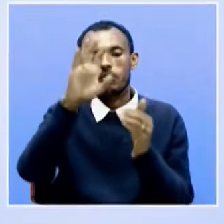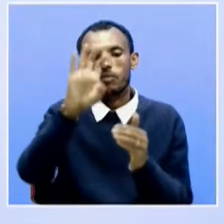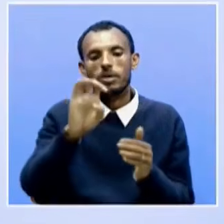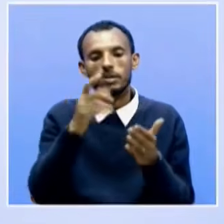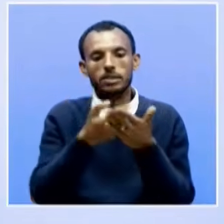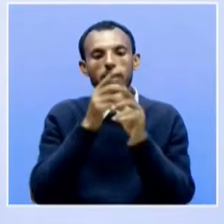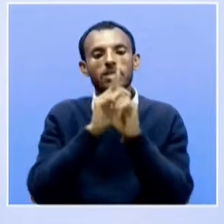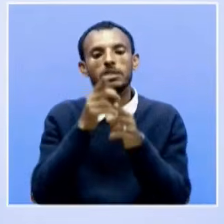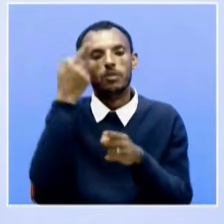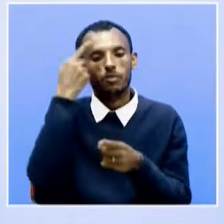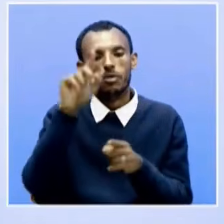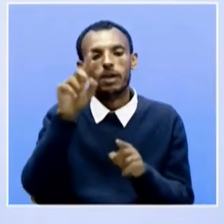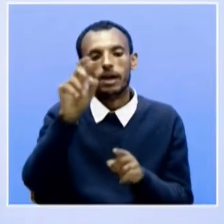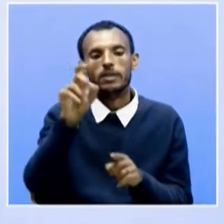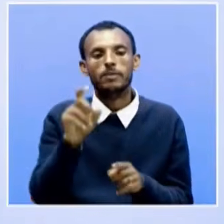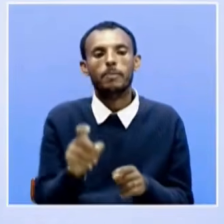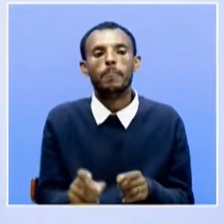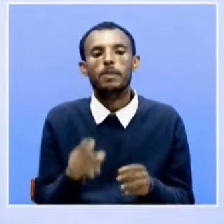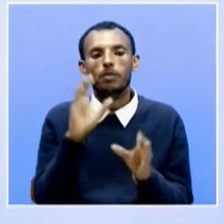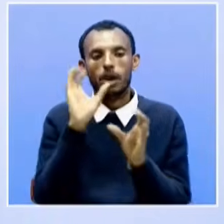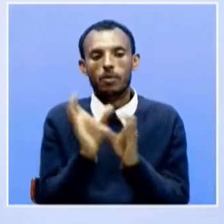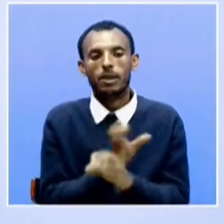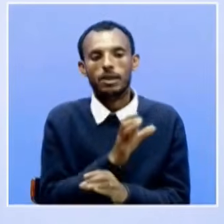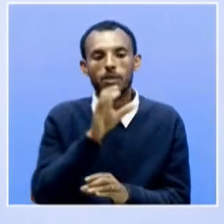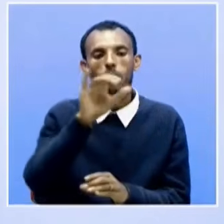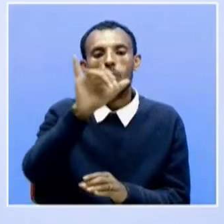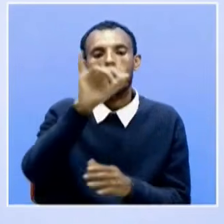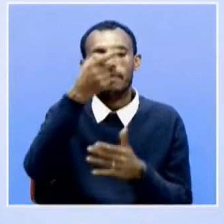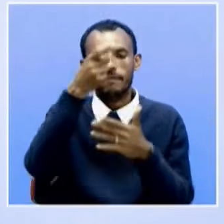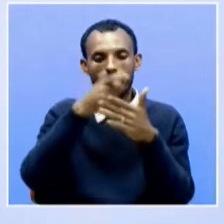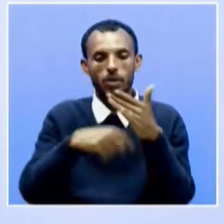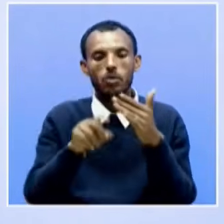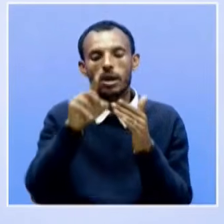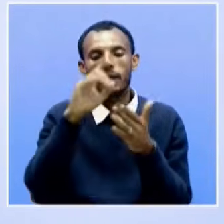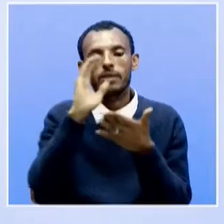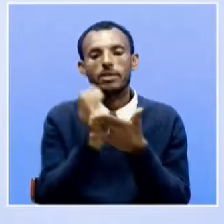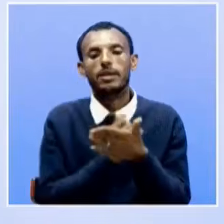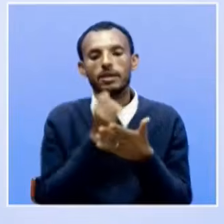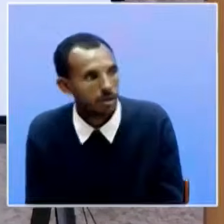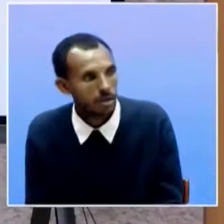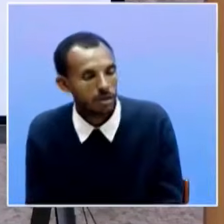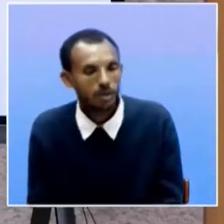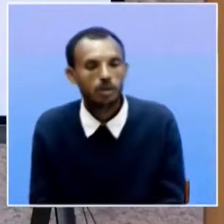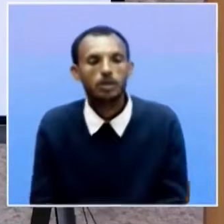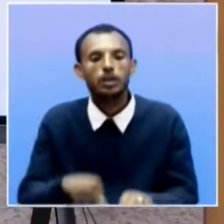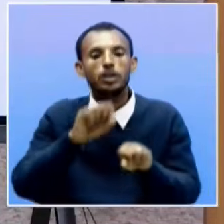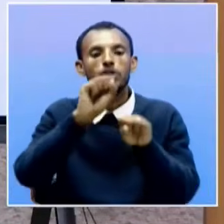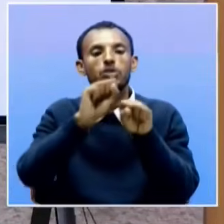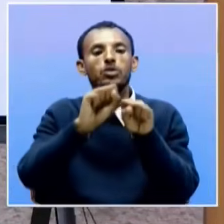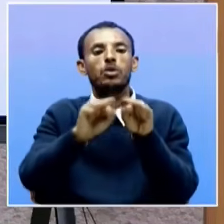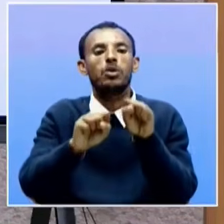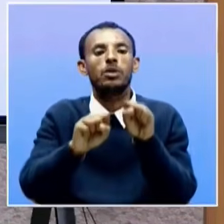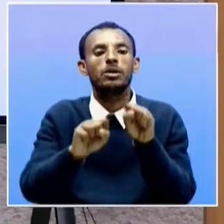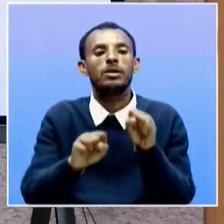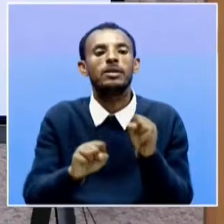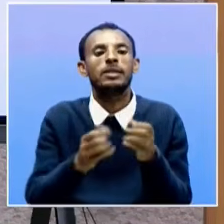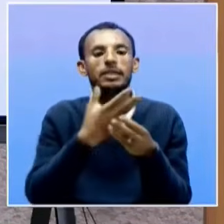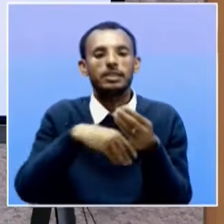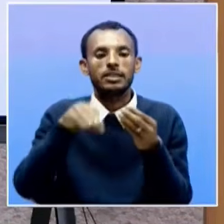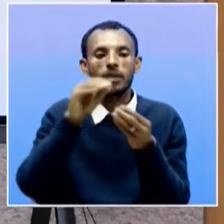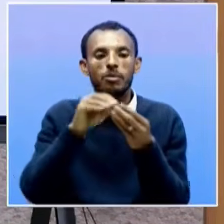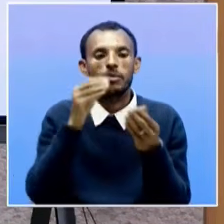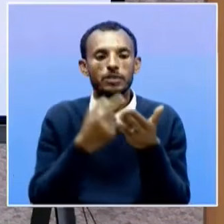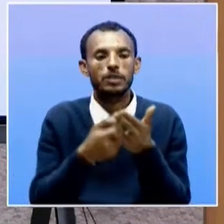for x. To calculate y value, you can take the second equation. So the sum of